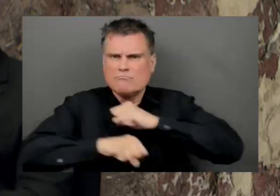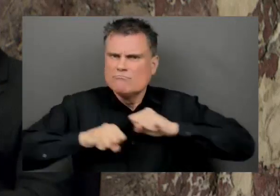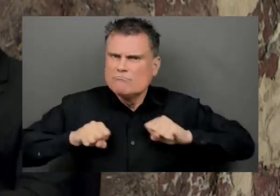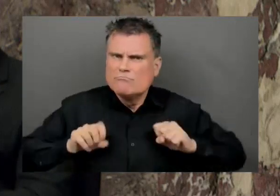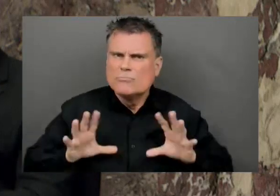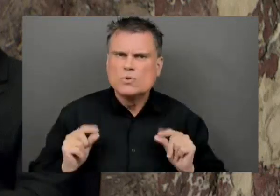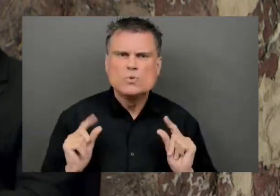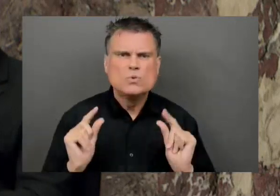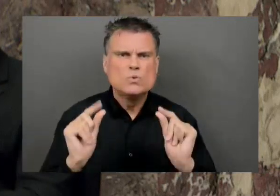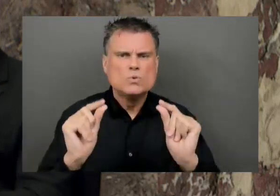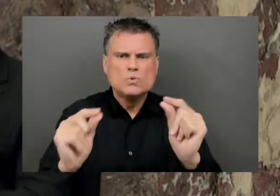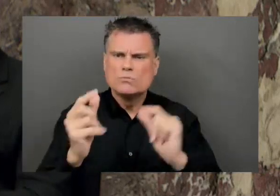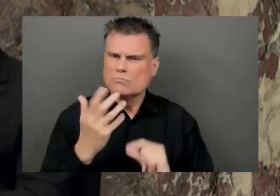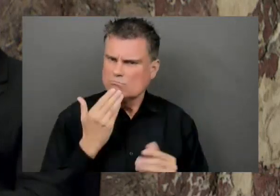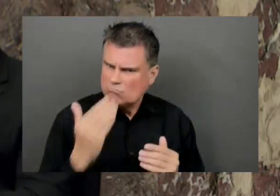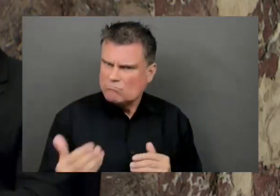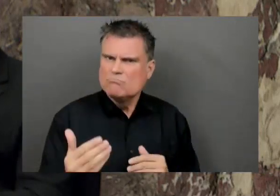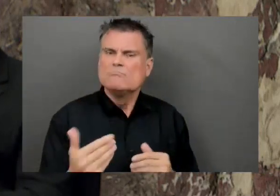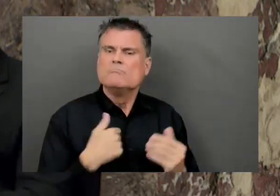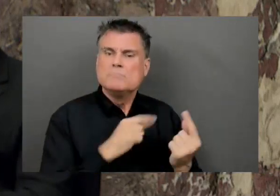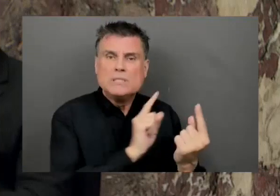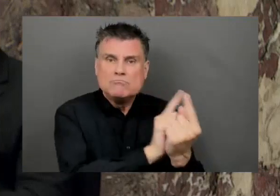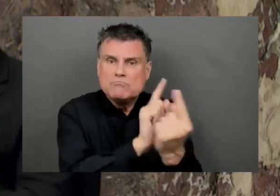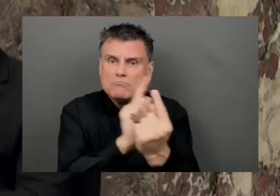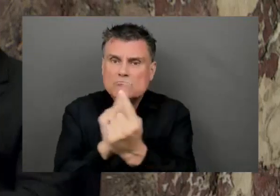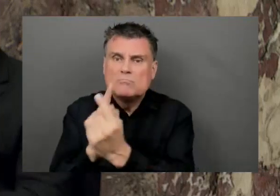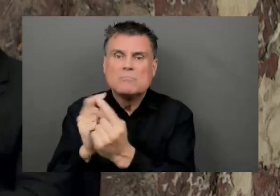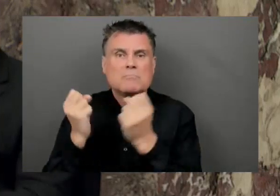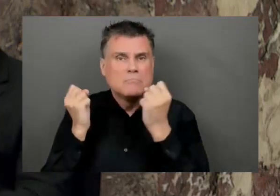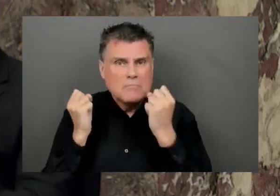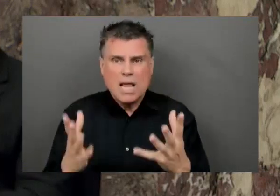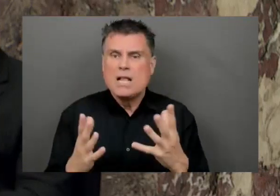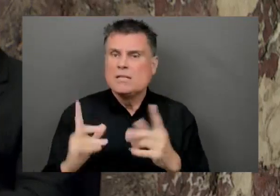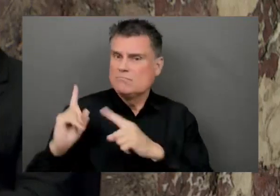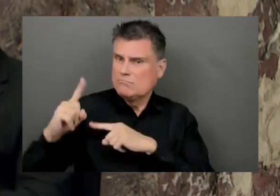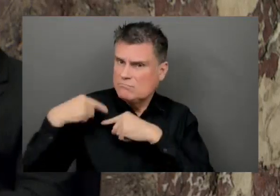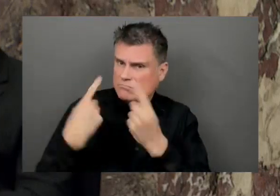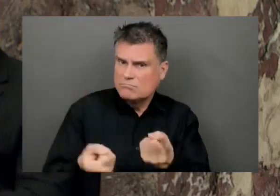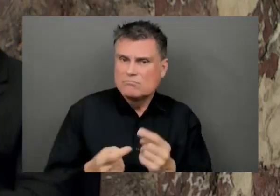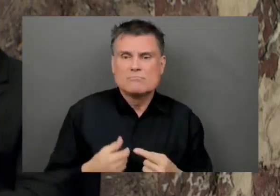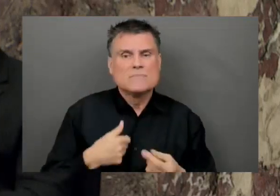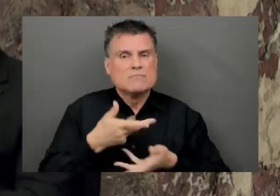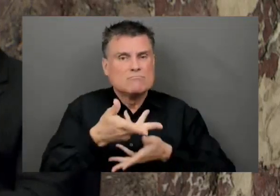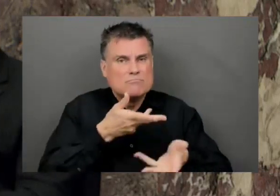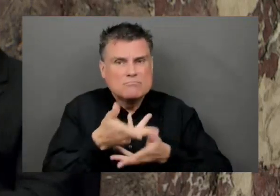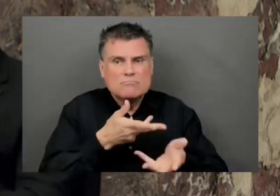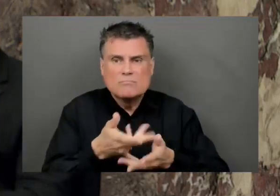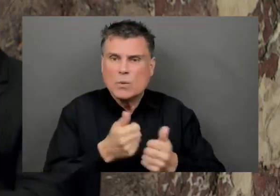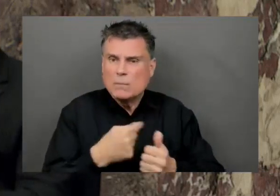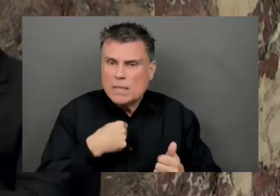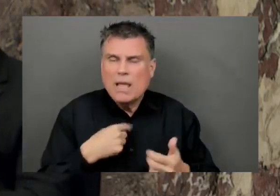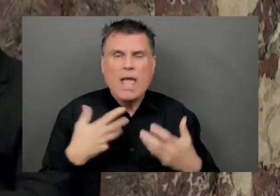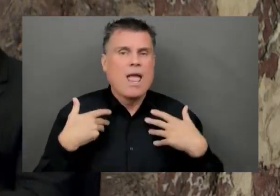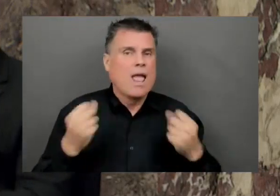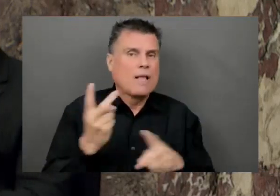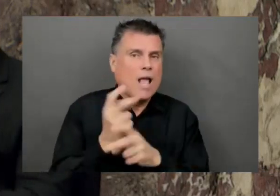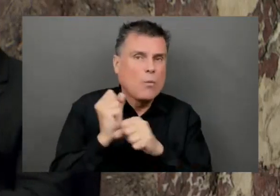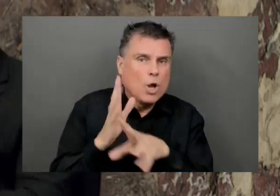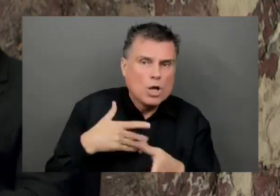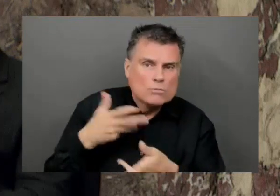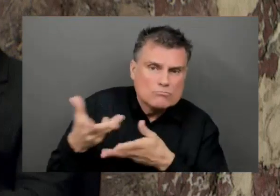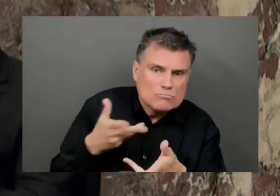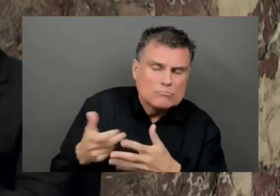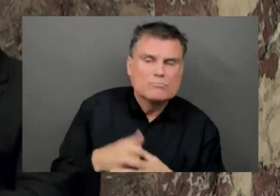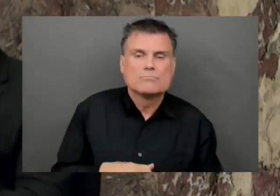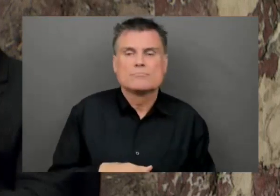meetings to hear directly from healthcare workers across the system. It's why, at their impetus, we've added and supported